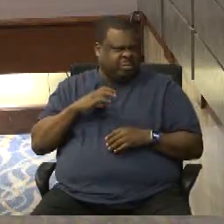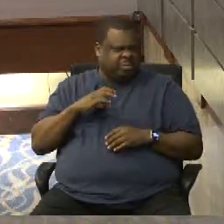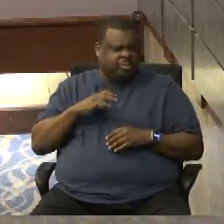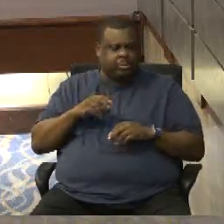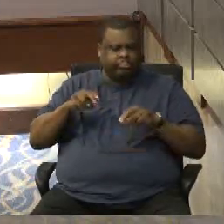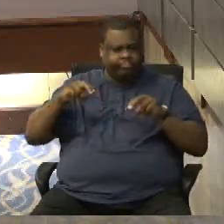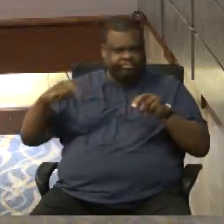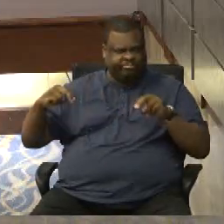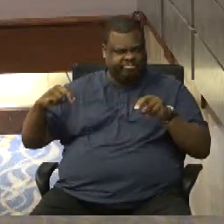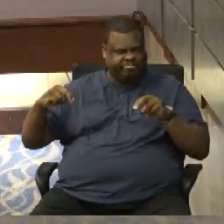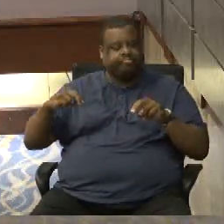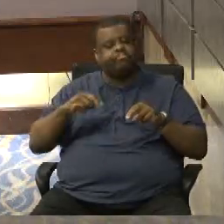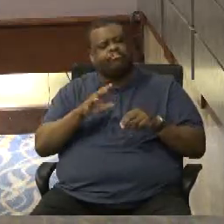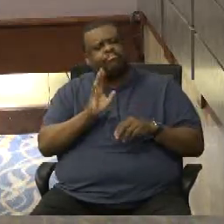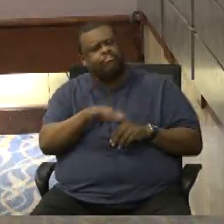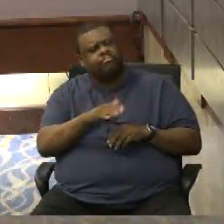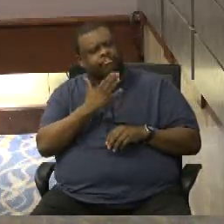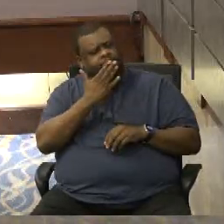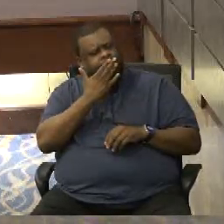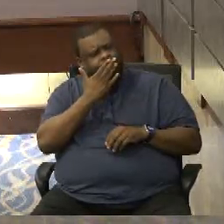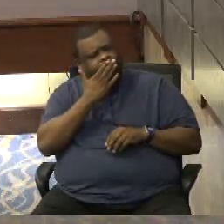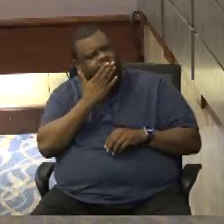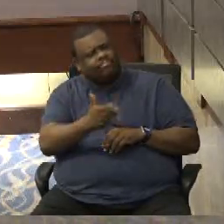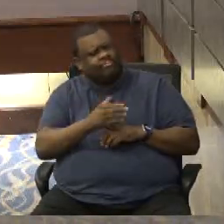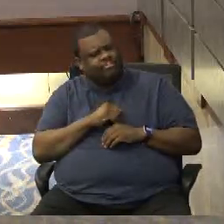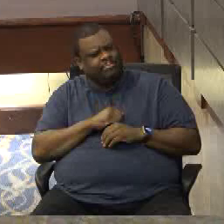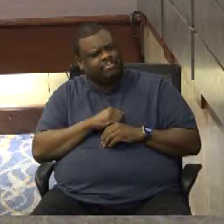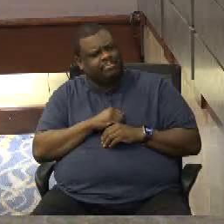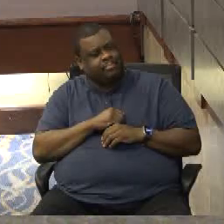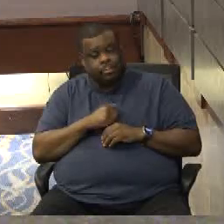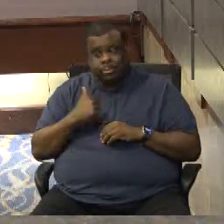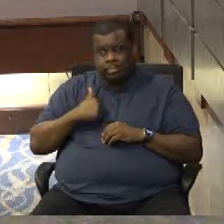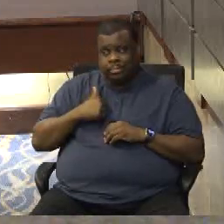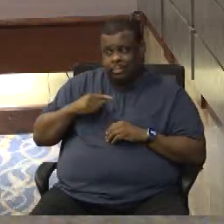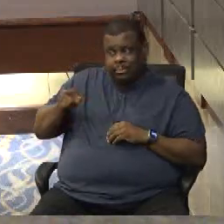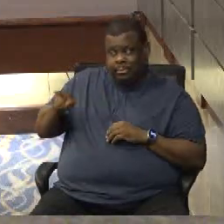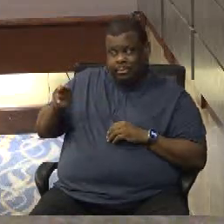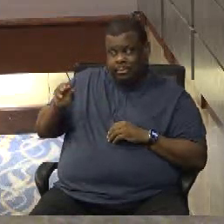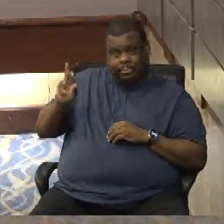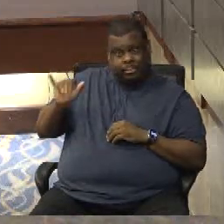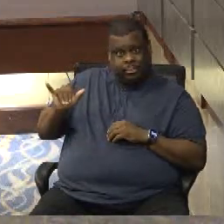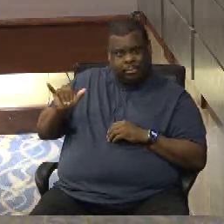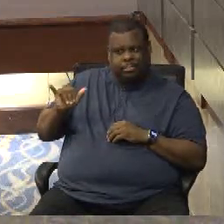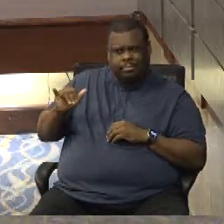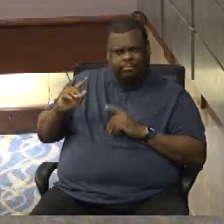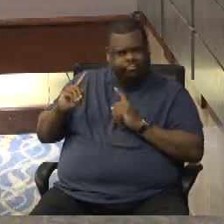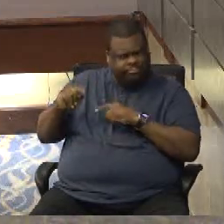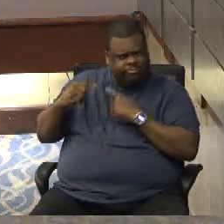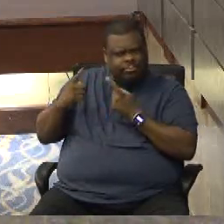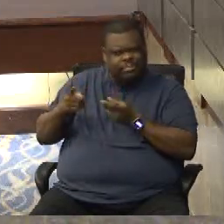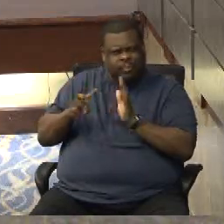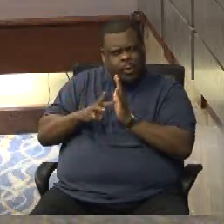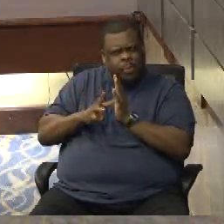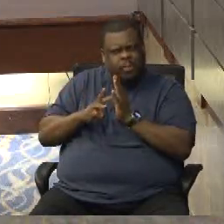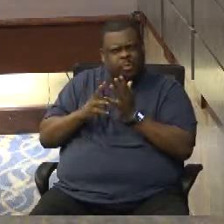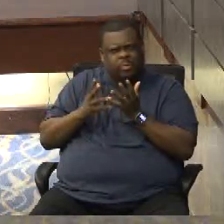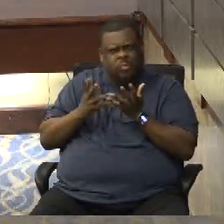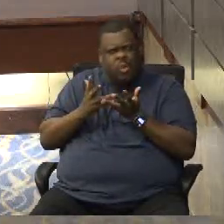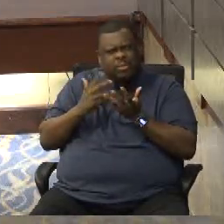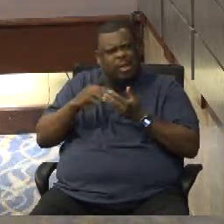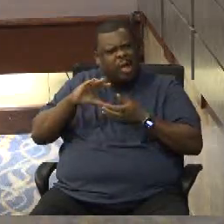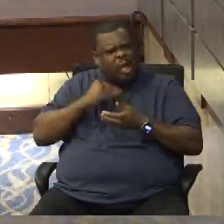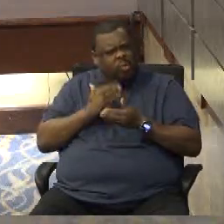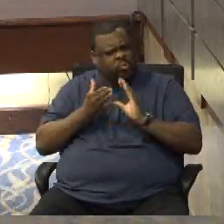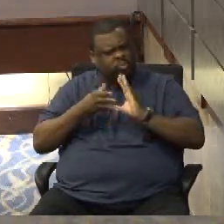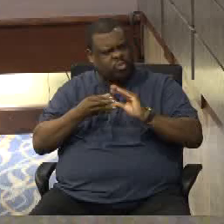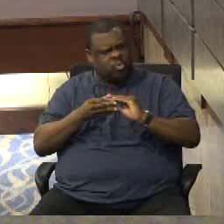I, as a person who, I know Mary and I have been talking about this for a very long time, about telling our story,